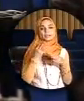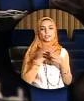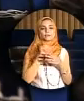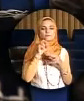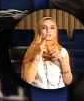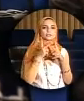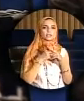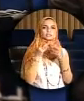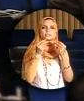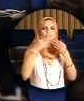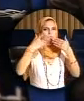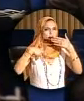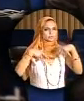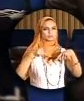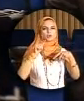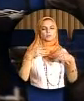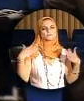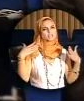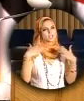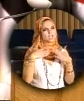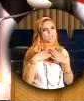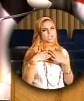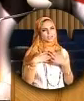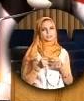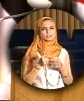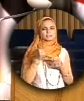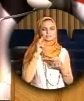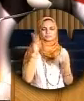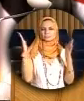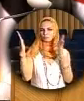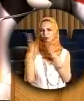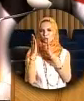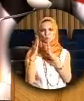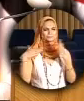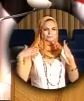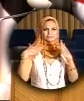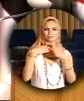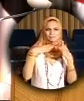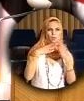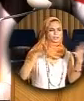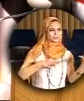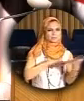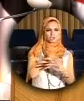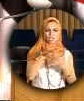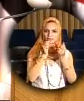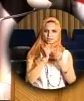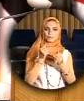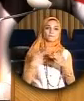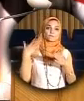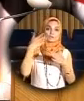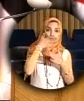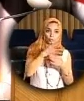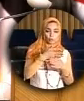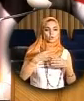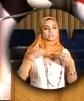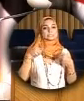as they continue to face numerous barriers in terms of access to ICTs themselves and the skills required to use them